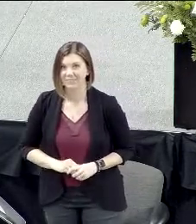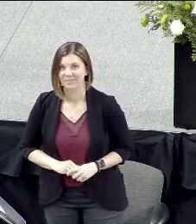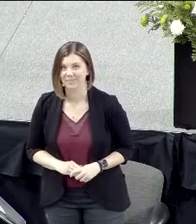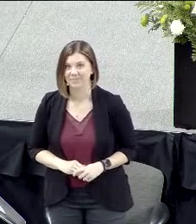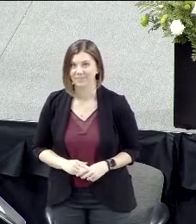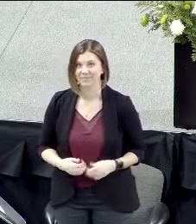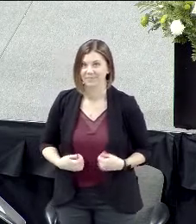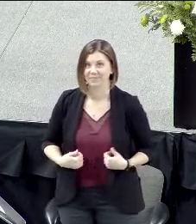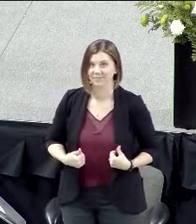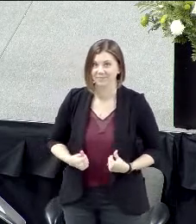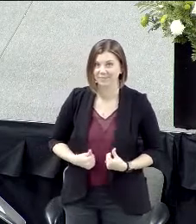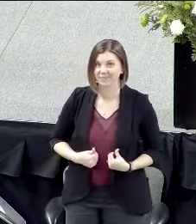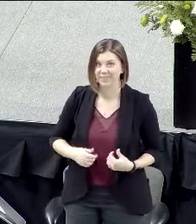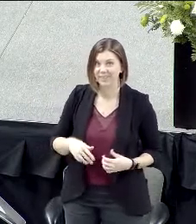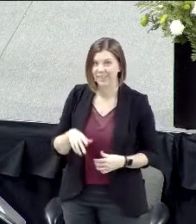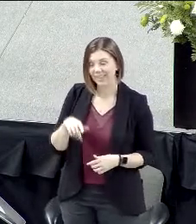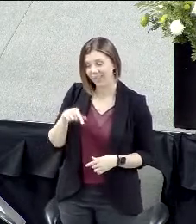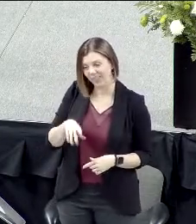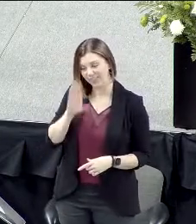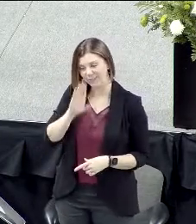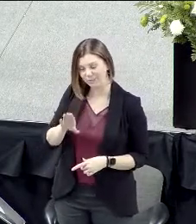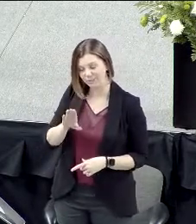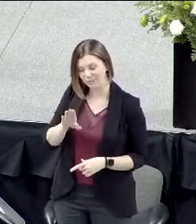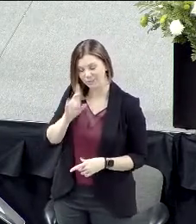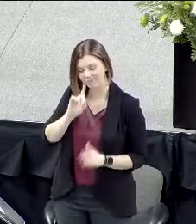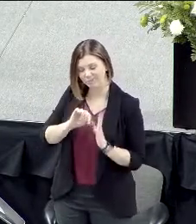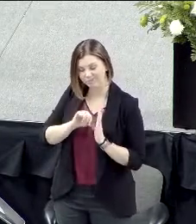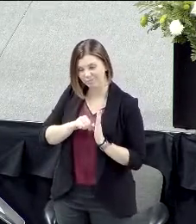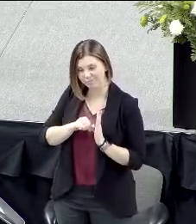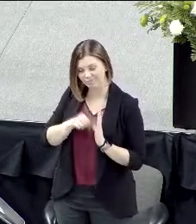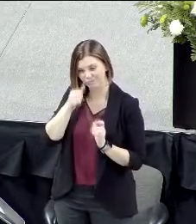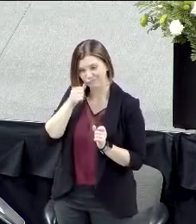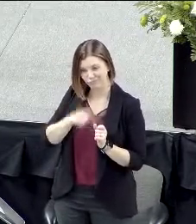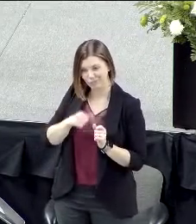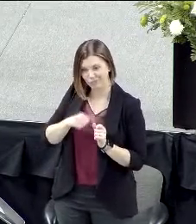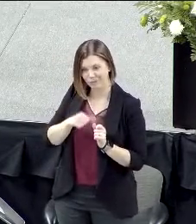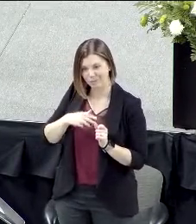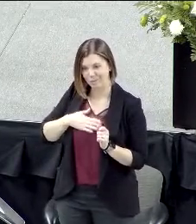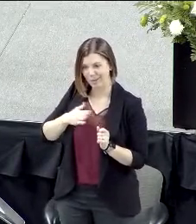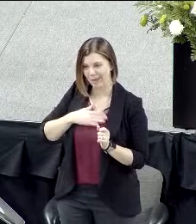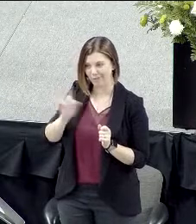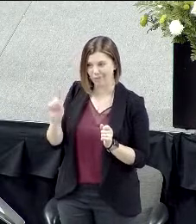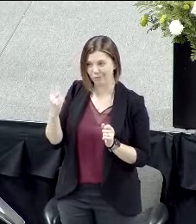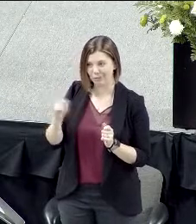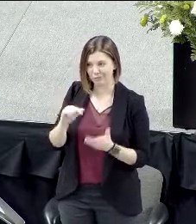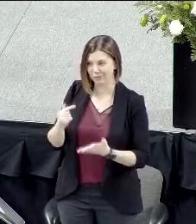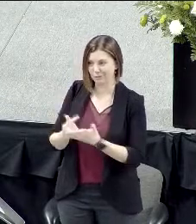If nothing else, this will be a memorable commencement for me, my first.